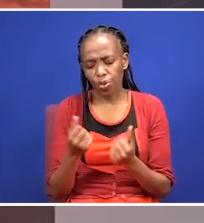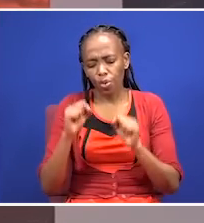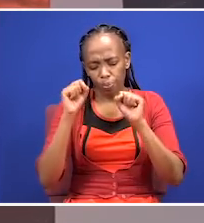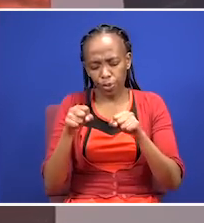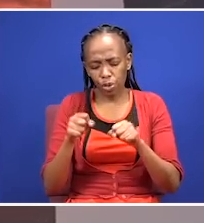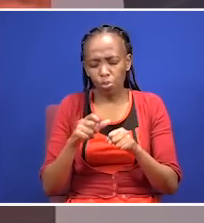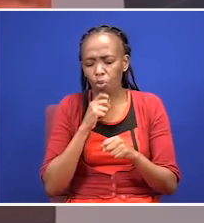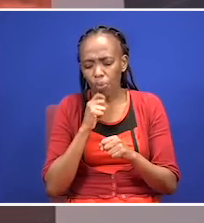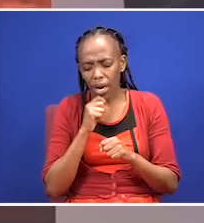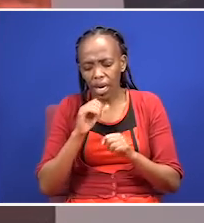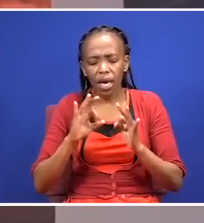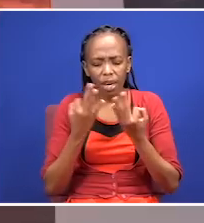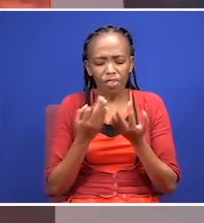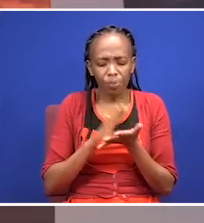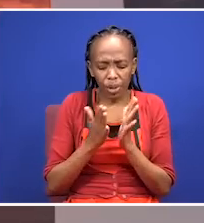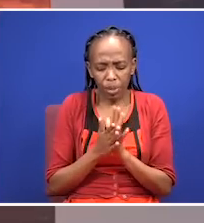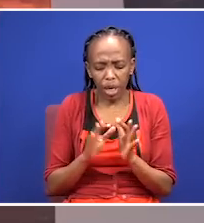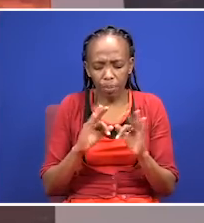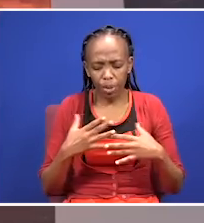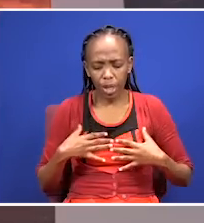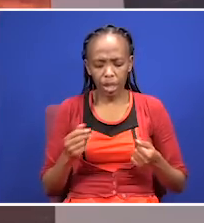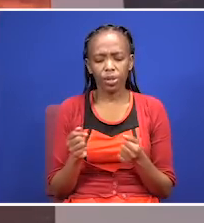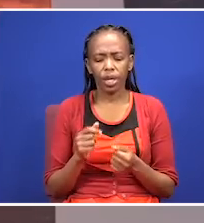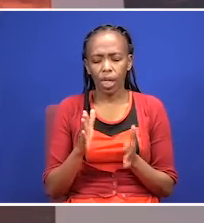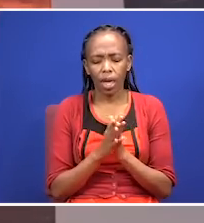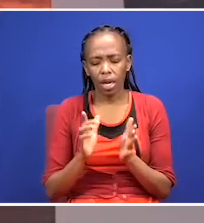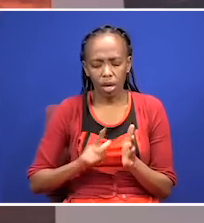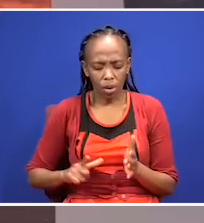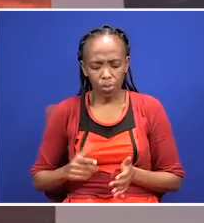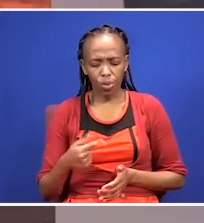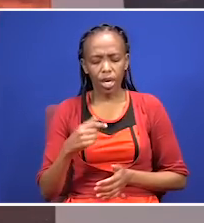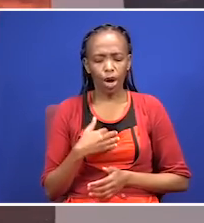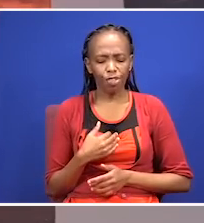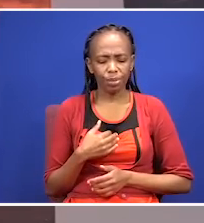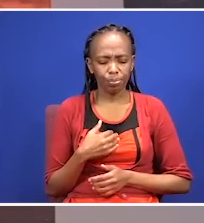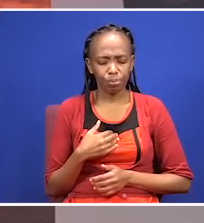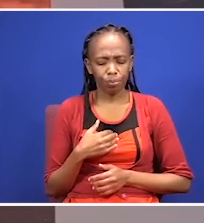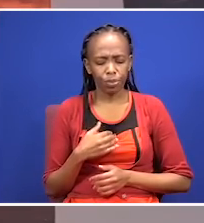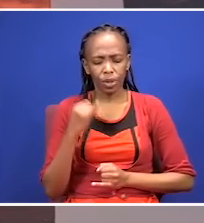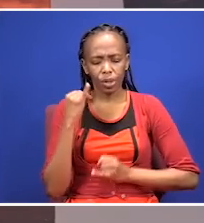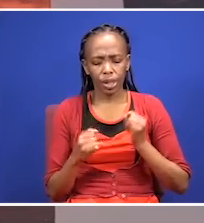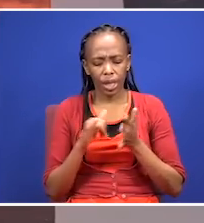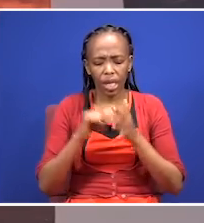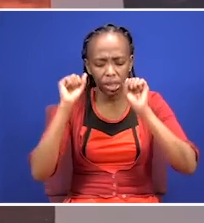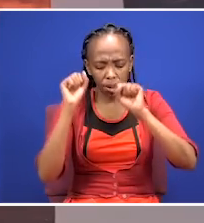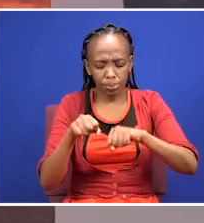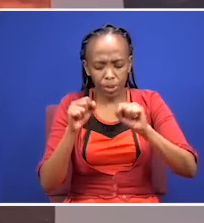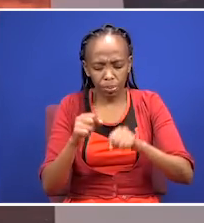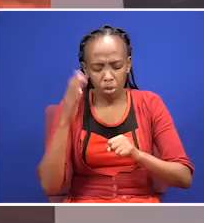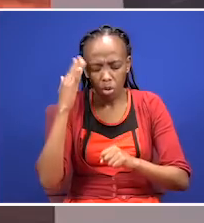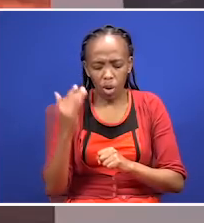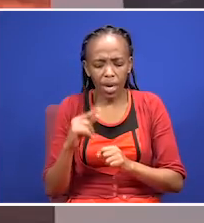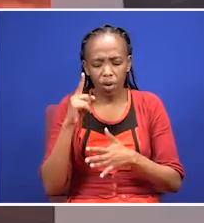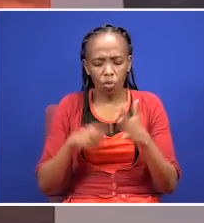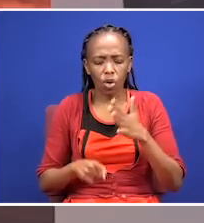man can a family be healed and lord we have concluded that it is possible because of